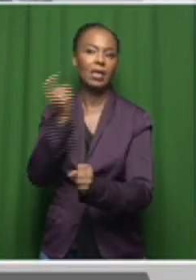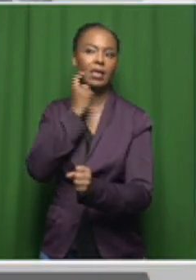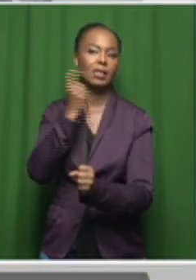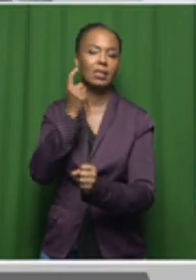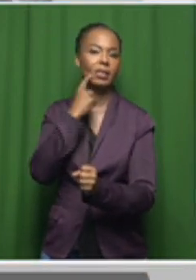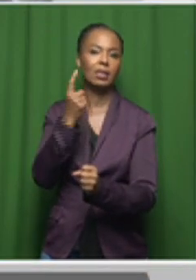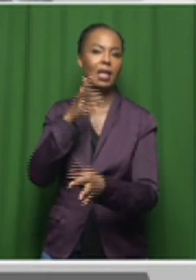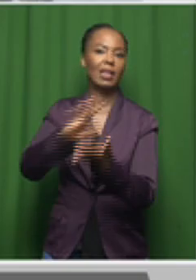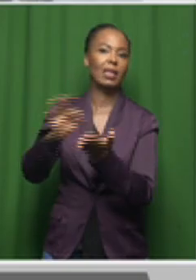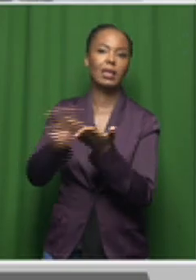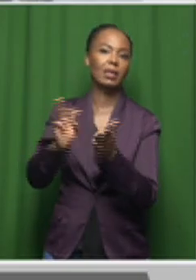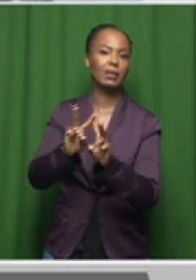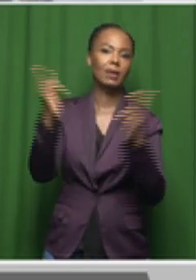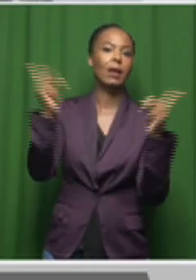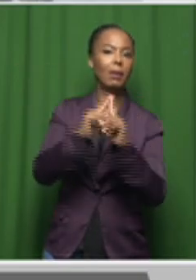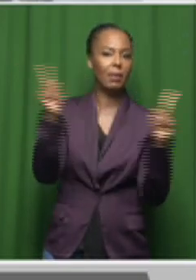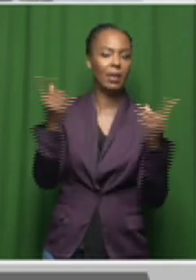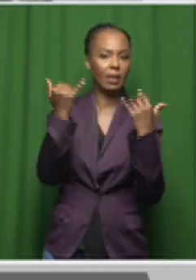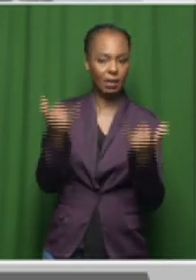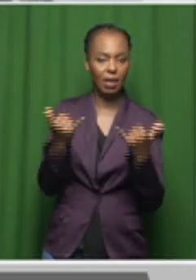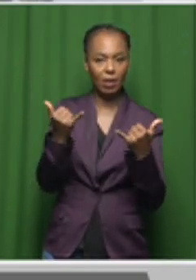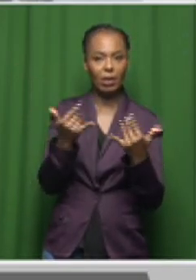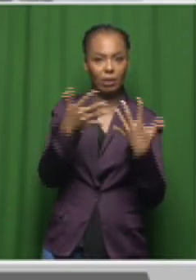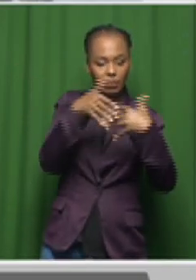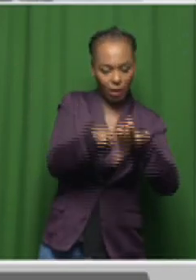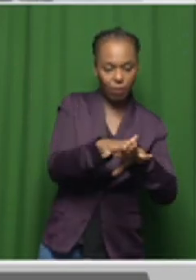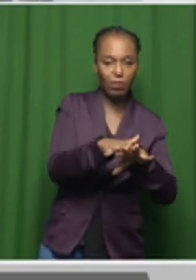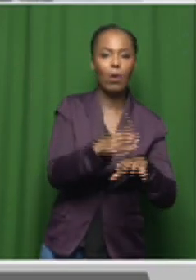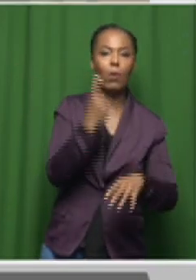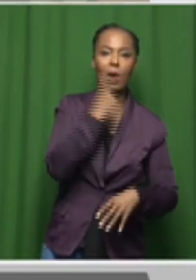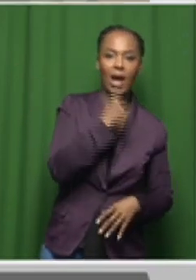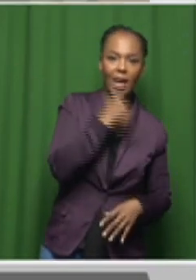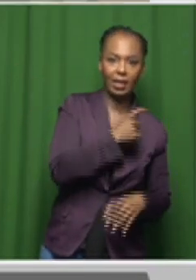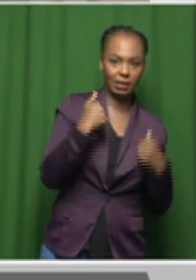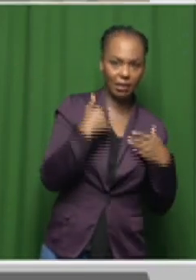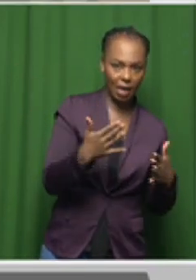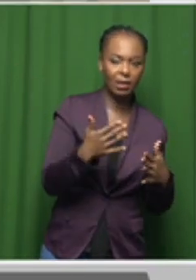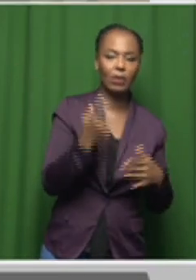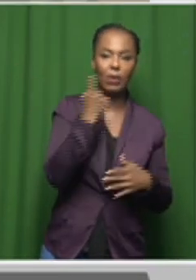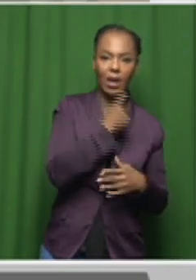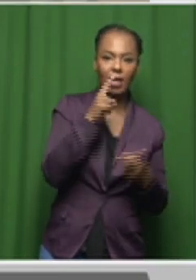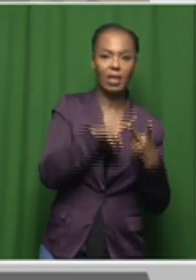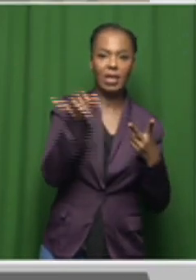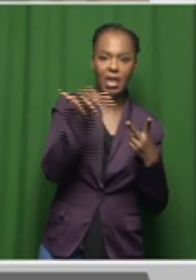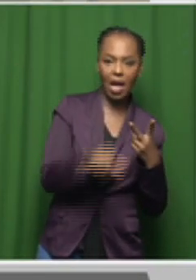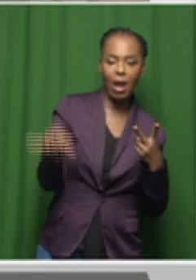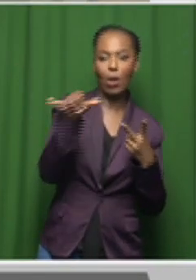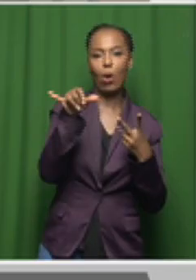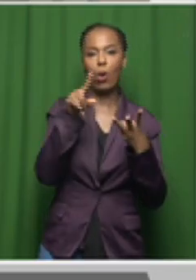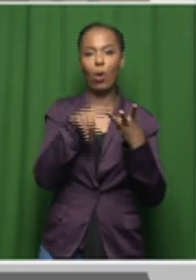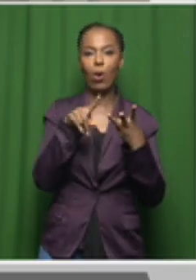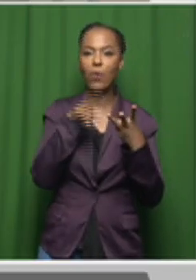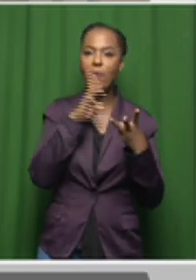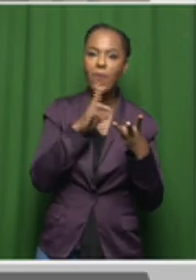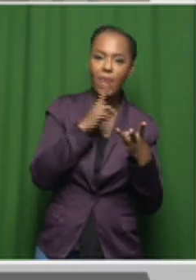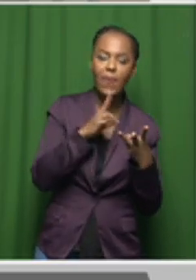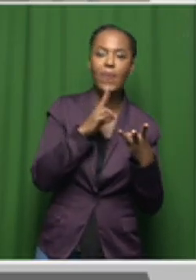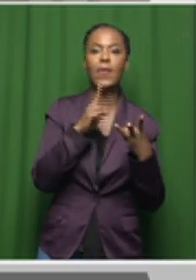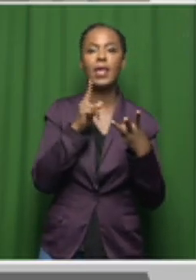onto the glass, starting with white and then yellow ochre and cadmium yellow and then cadmium red and then